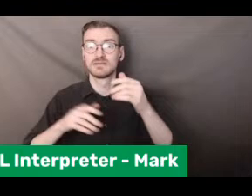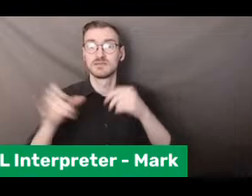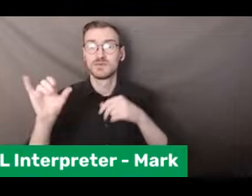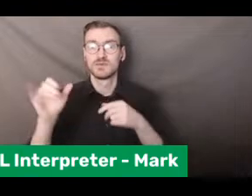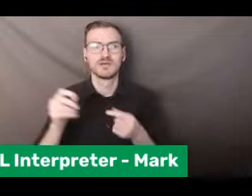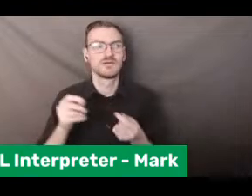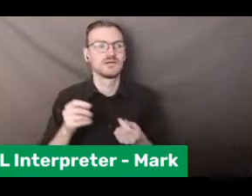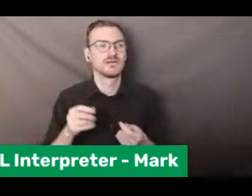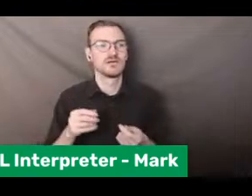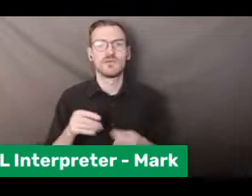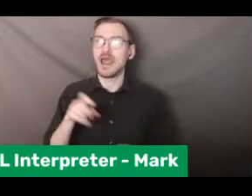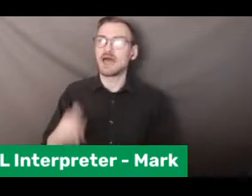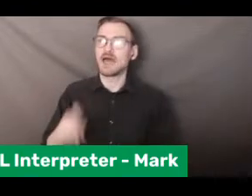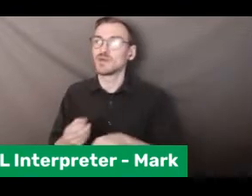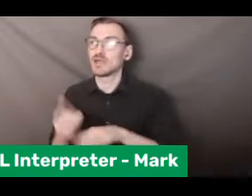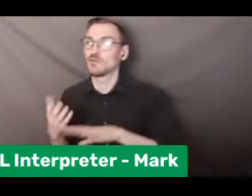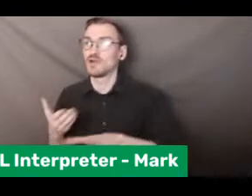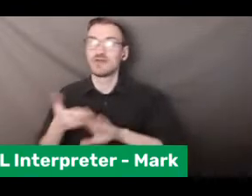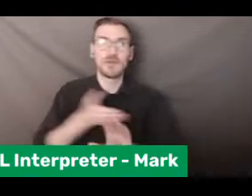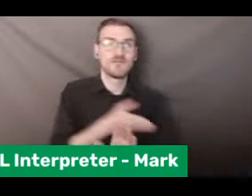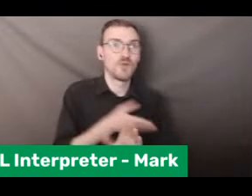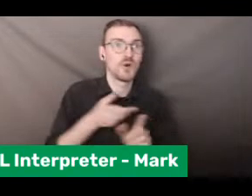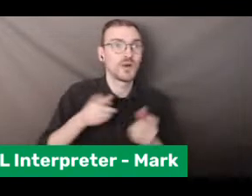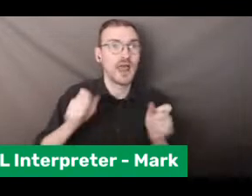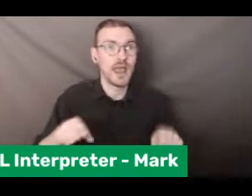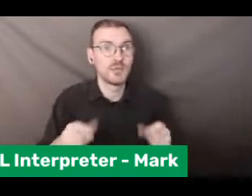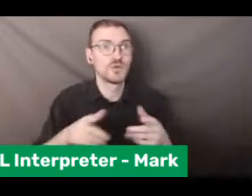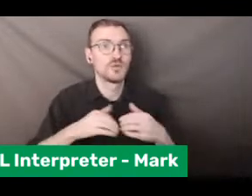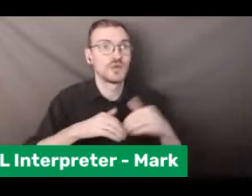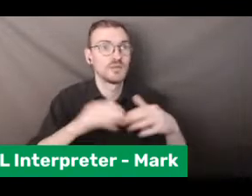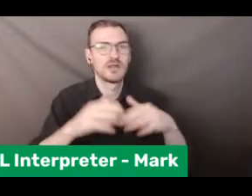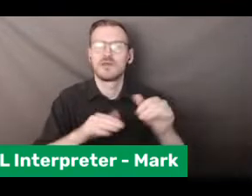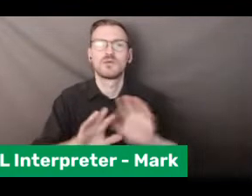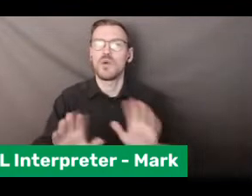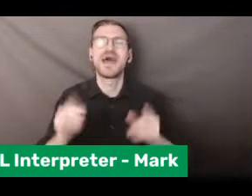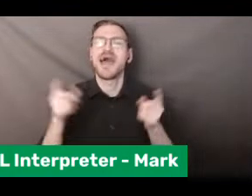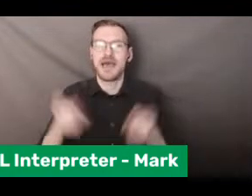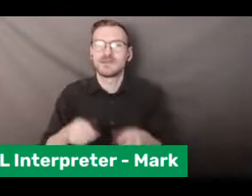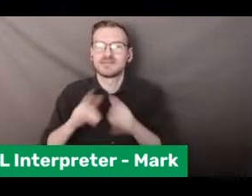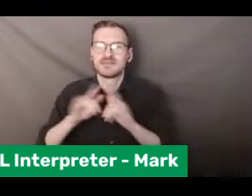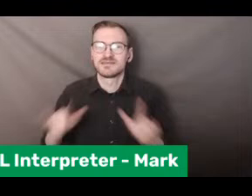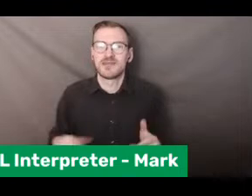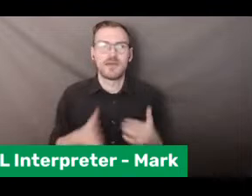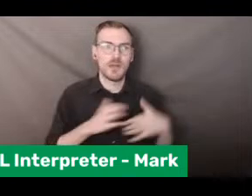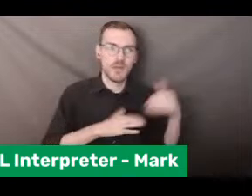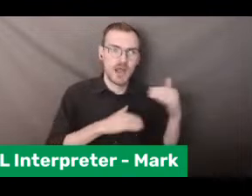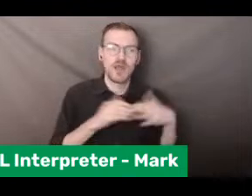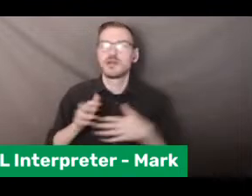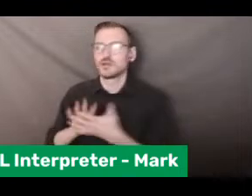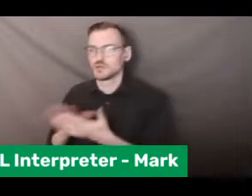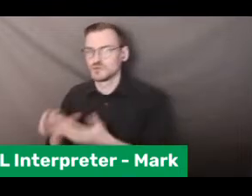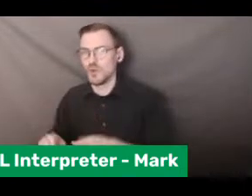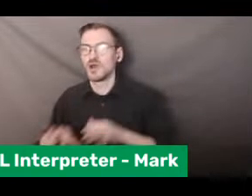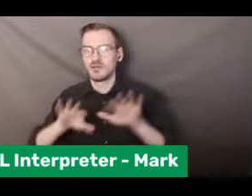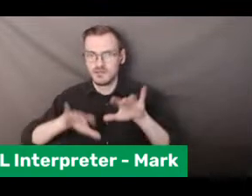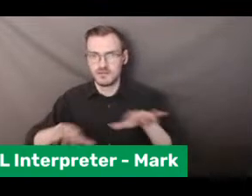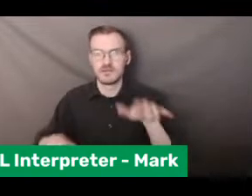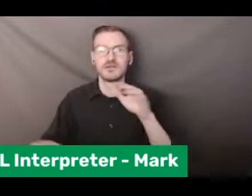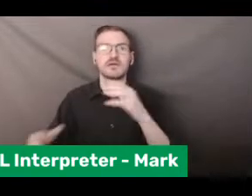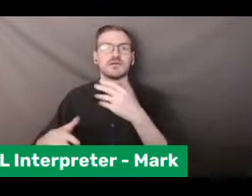the same time, right? And so the abolition I'm talking about is getting rid of the systems that